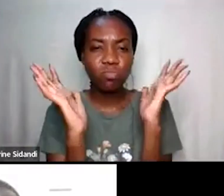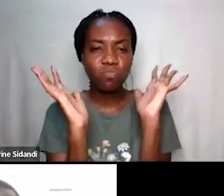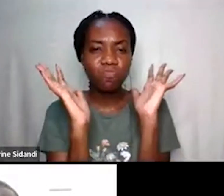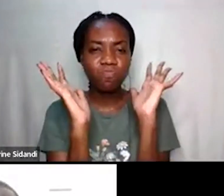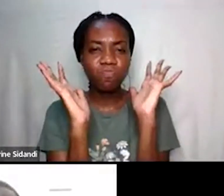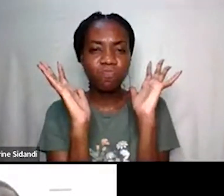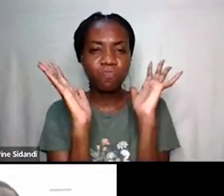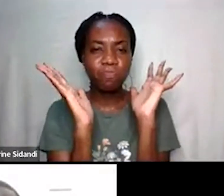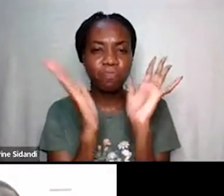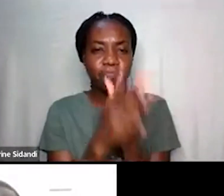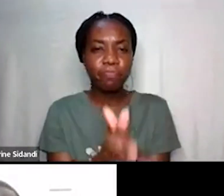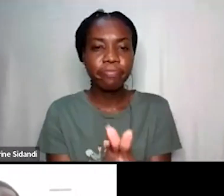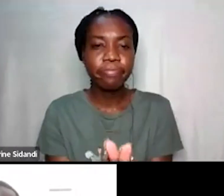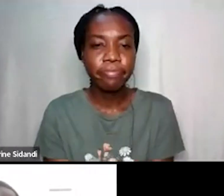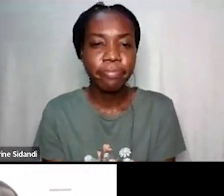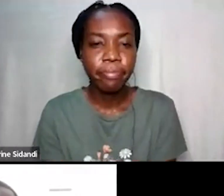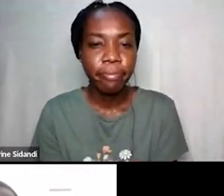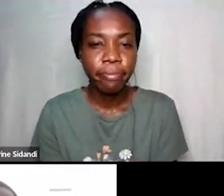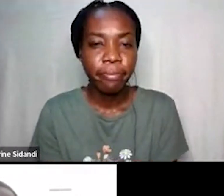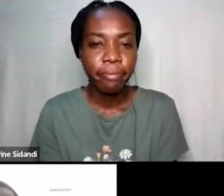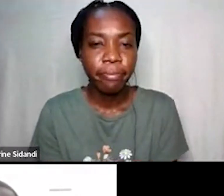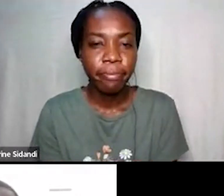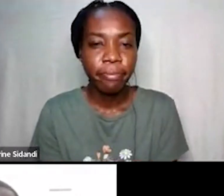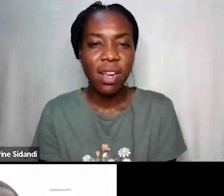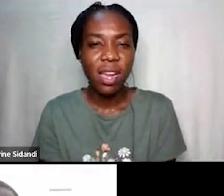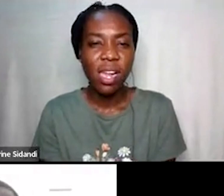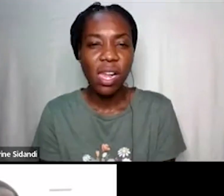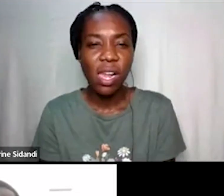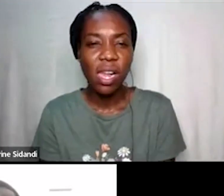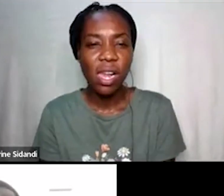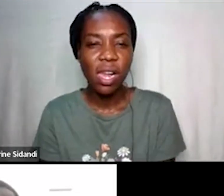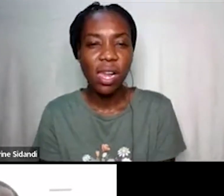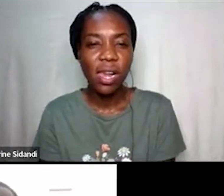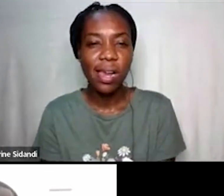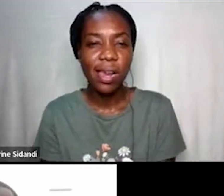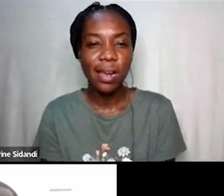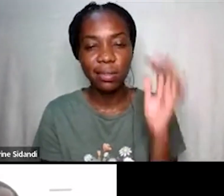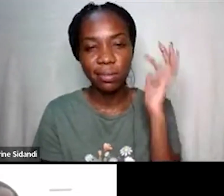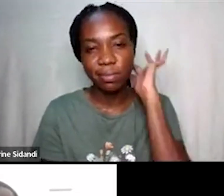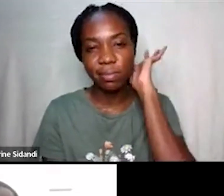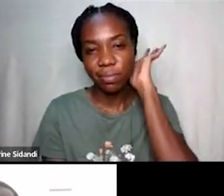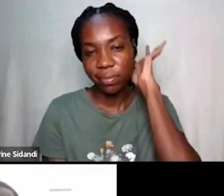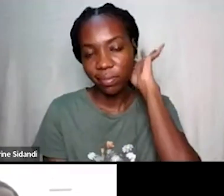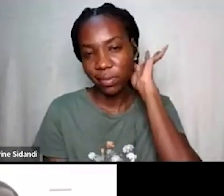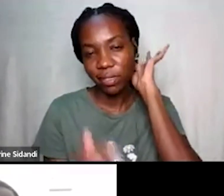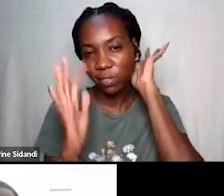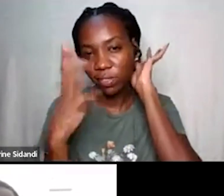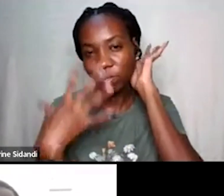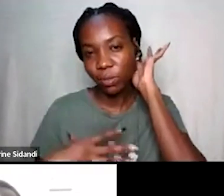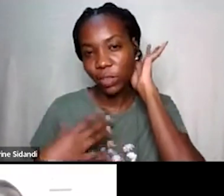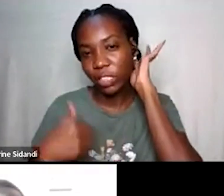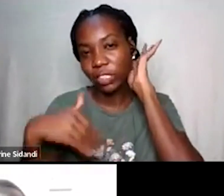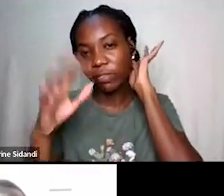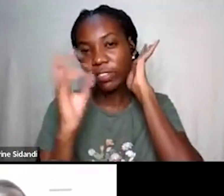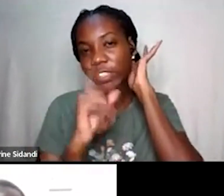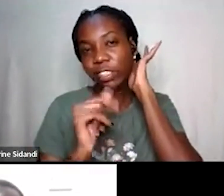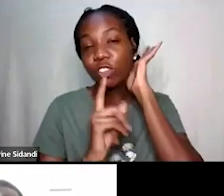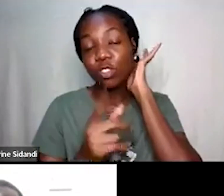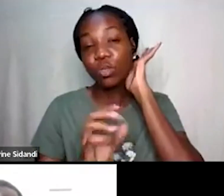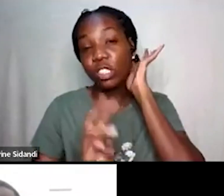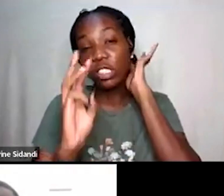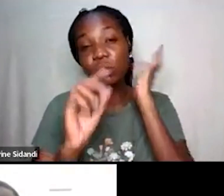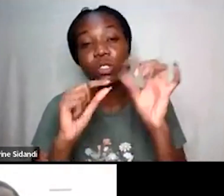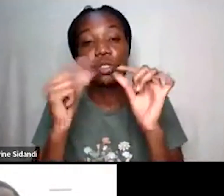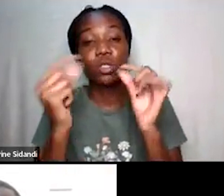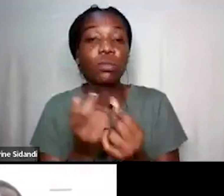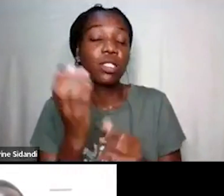Frank, so we'll check on email. Yeah, so if 5 people have already emailed. Okay, right, there is our WhatsApp group. Please join our WhatsApp